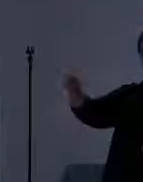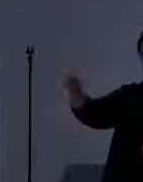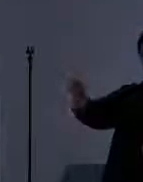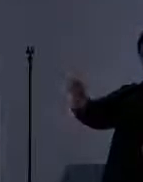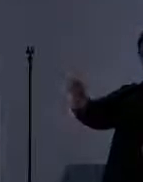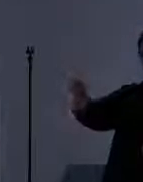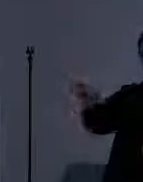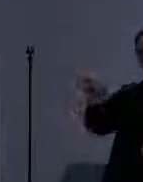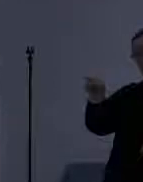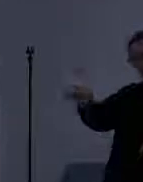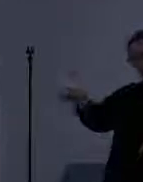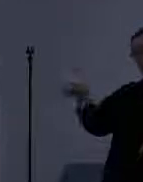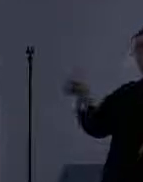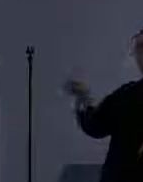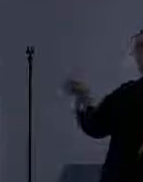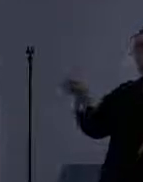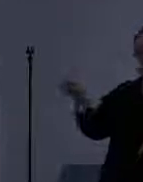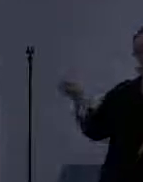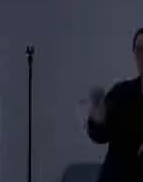make a provider